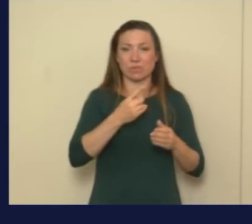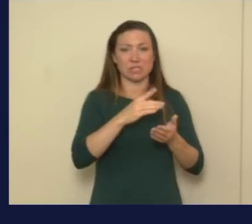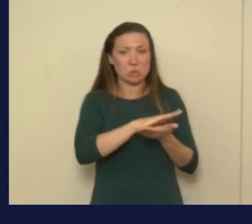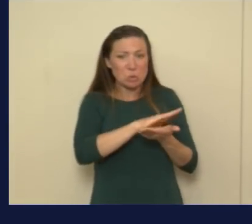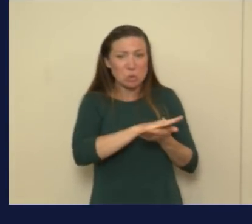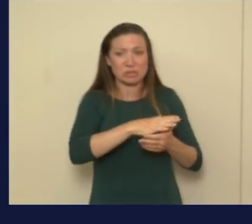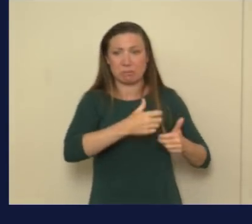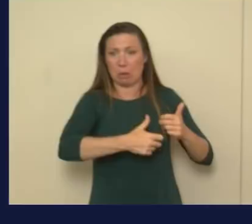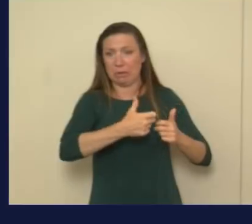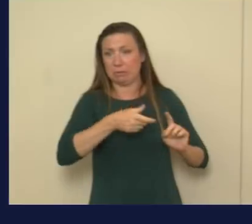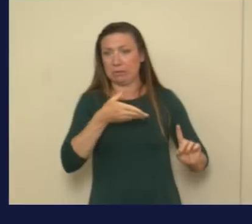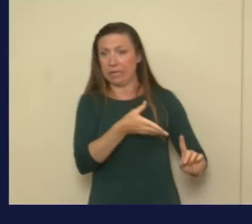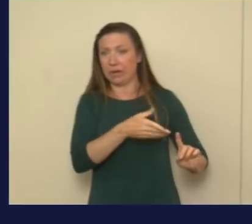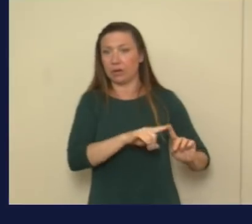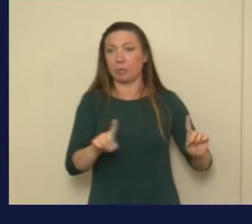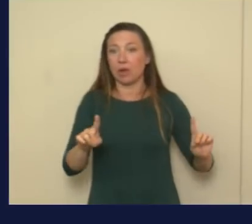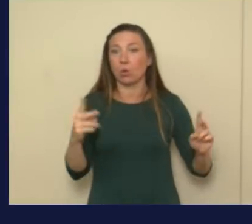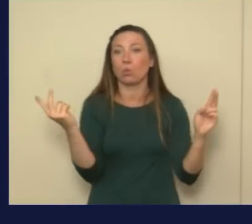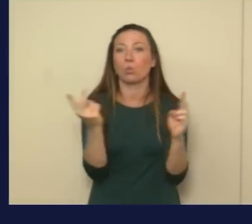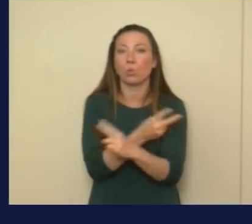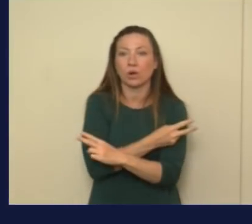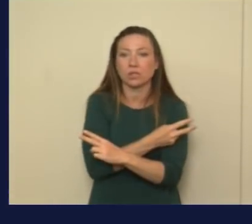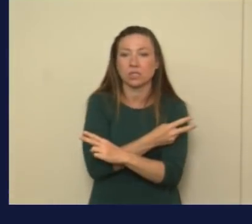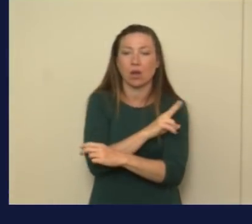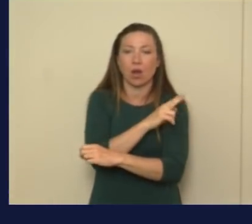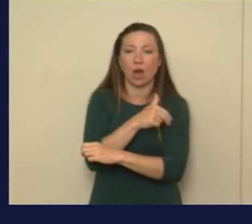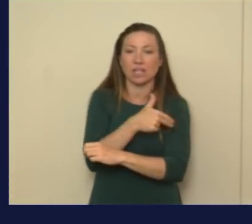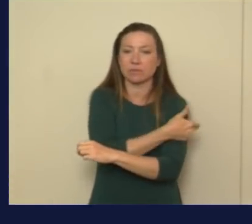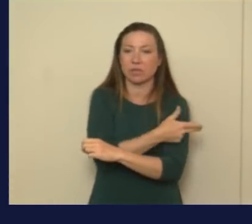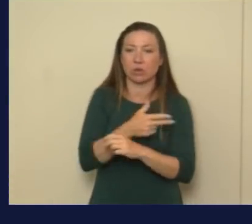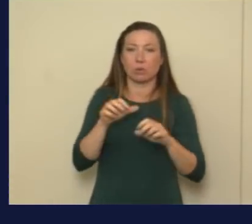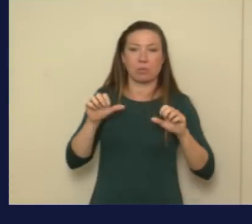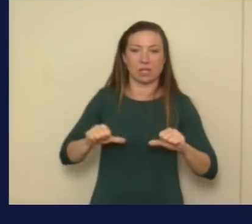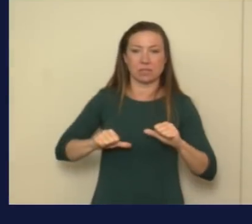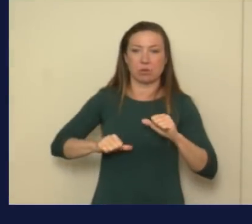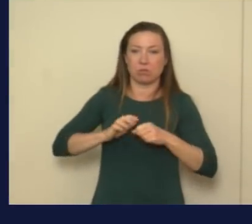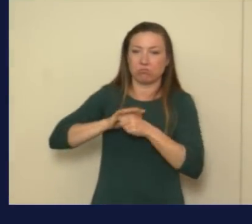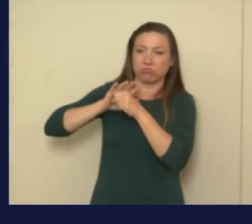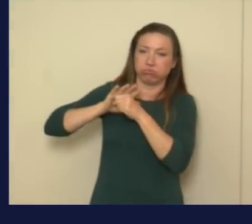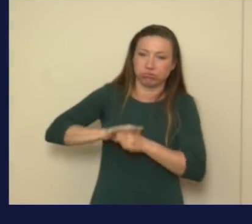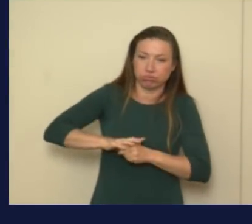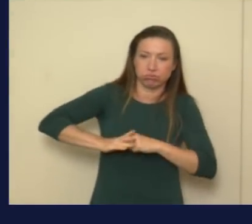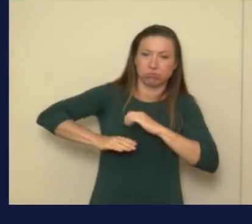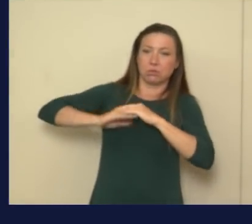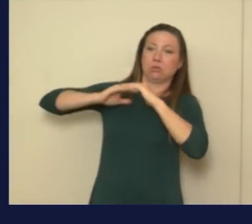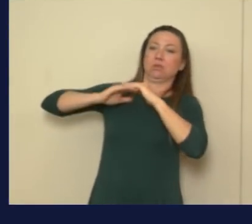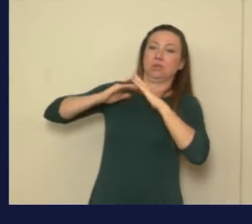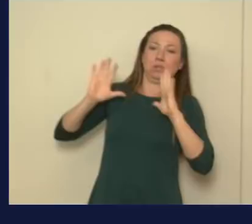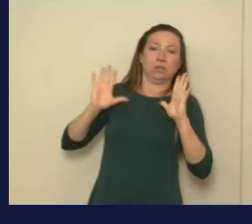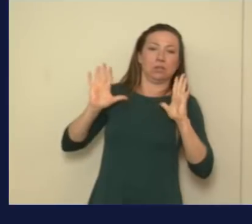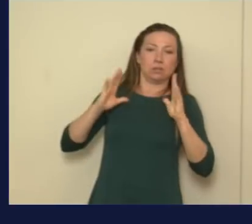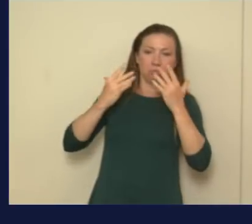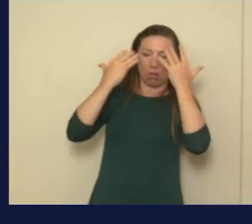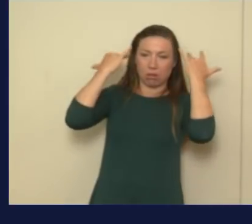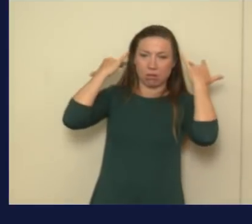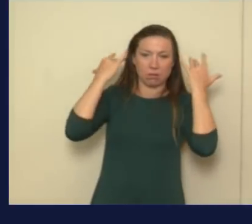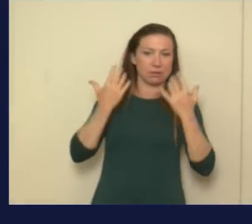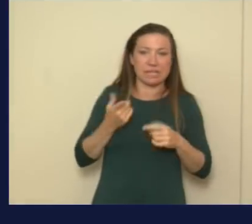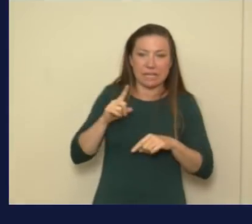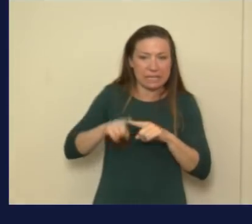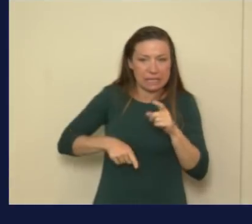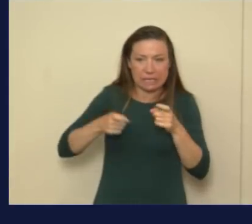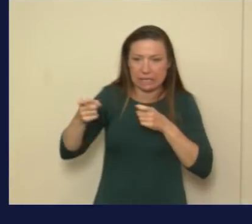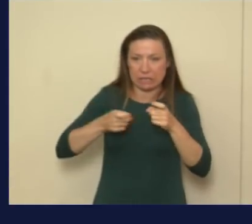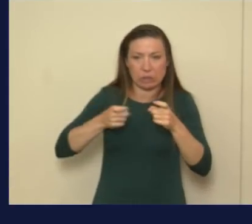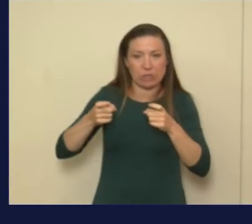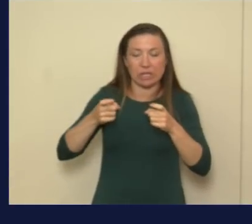system at great jeopardy, in addition to the fact that we will increase the death rate in this